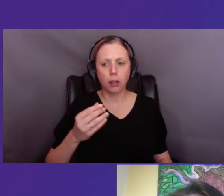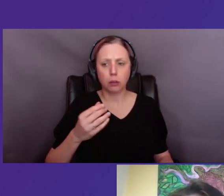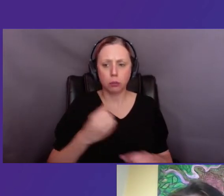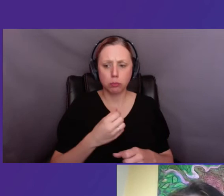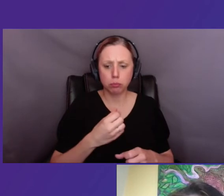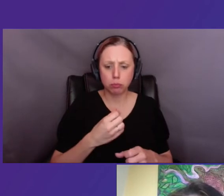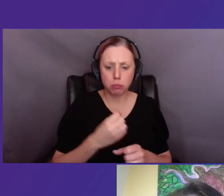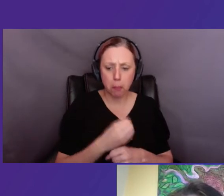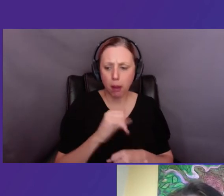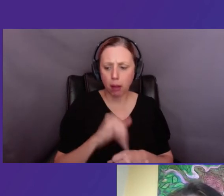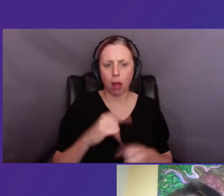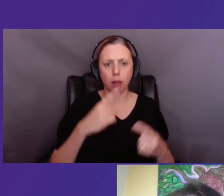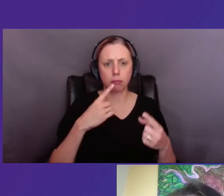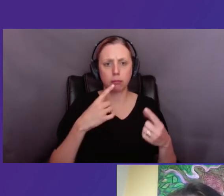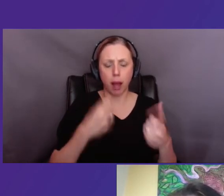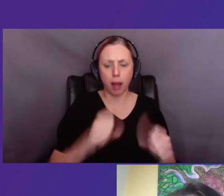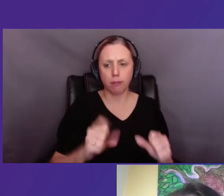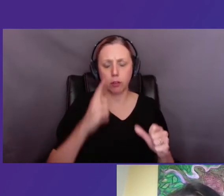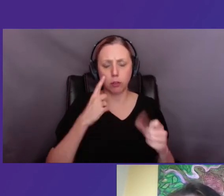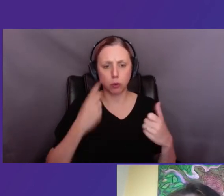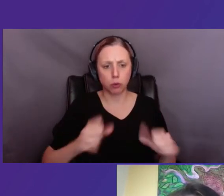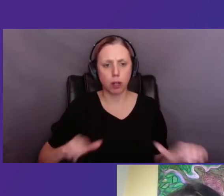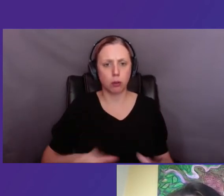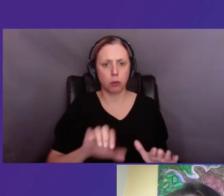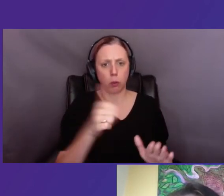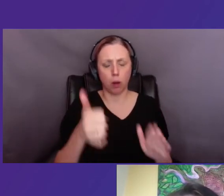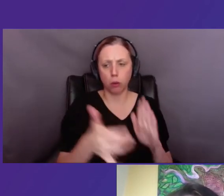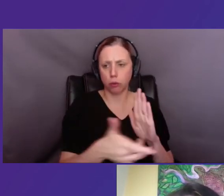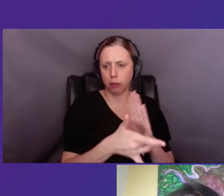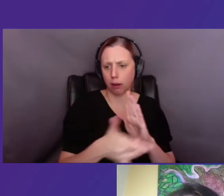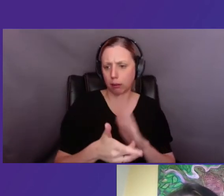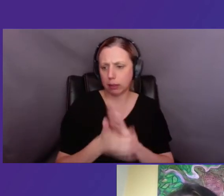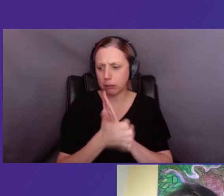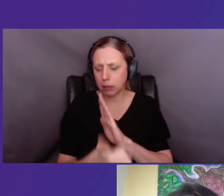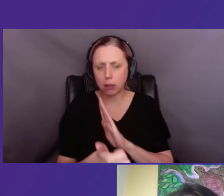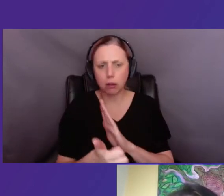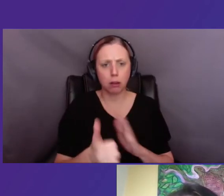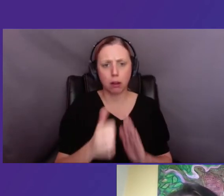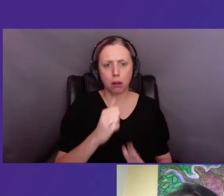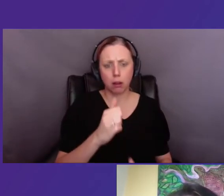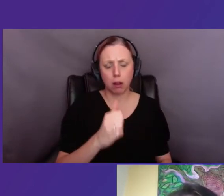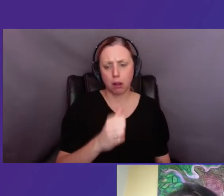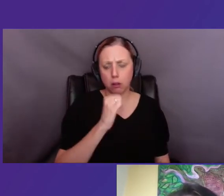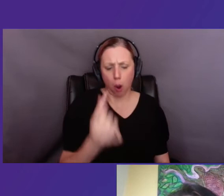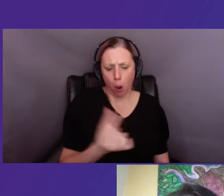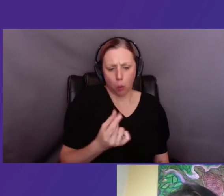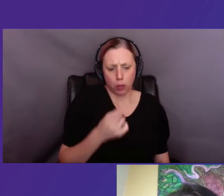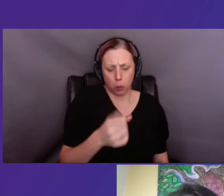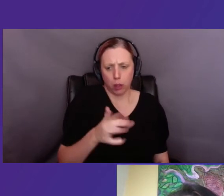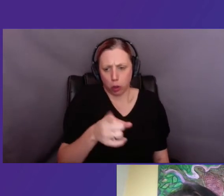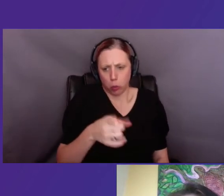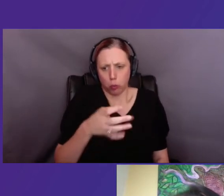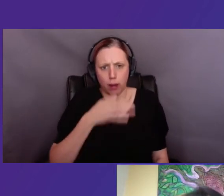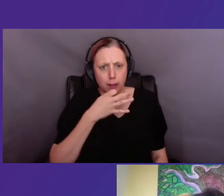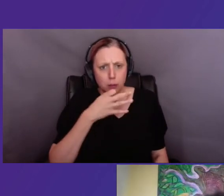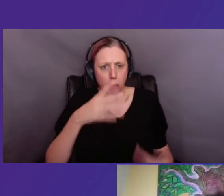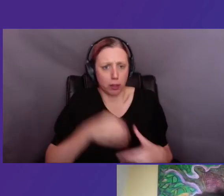to try to do other techniques beyond what you are an expert in.